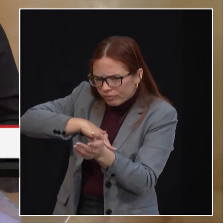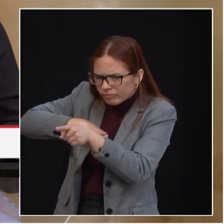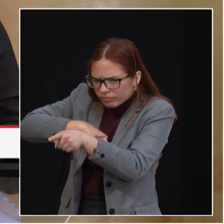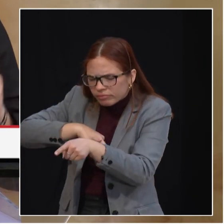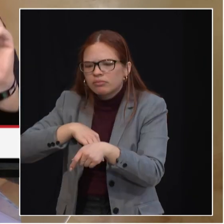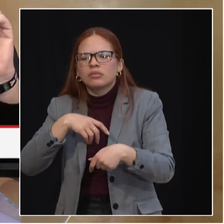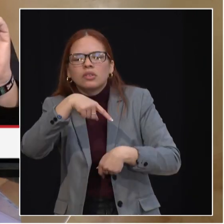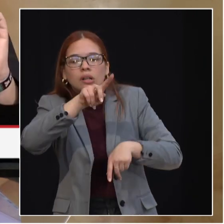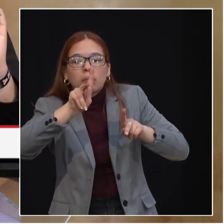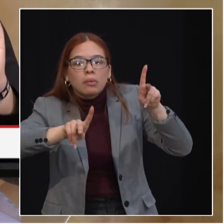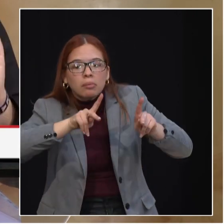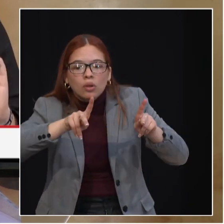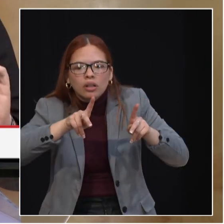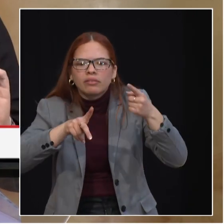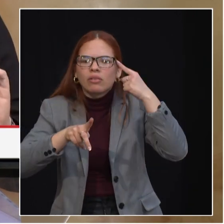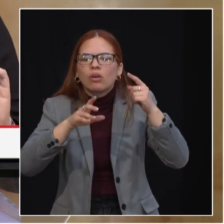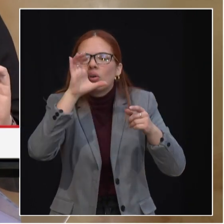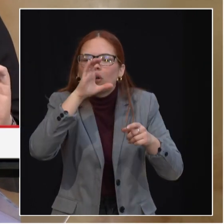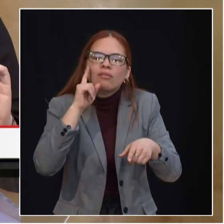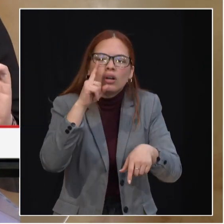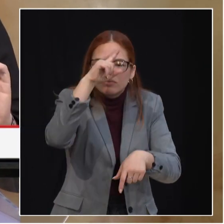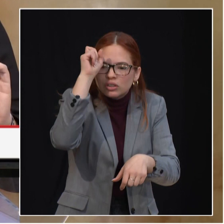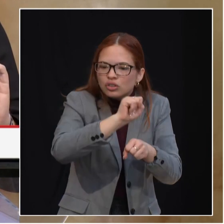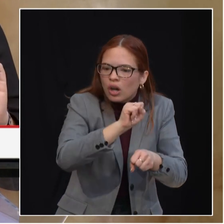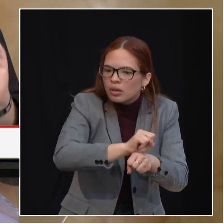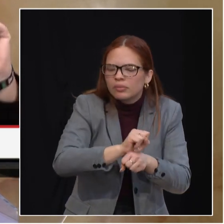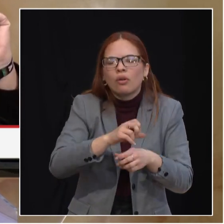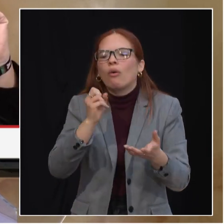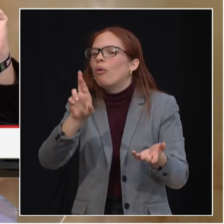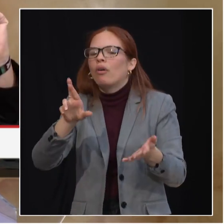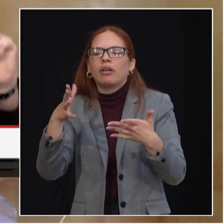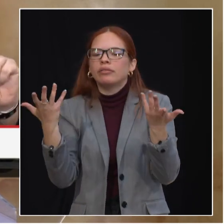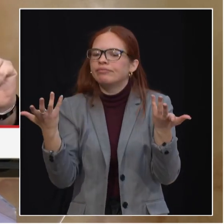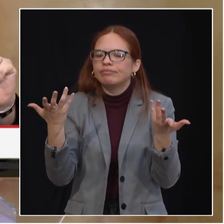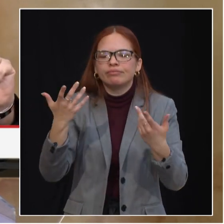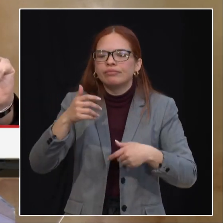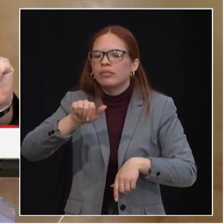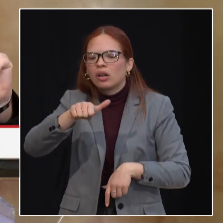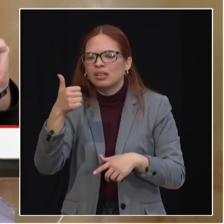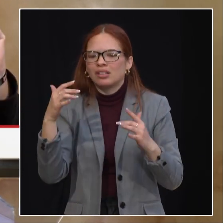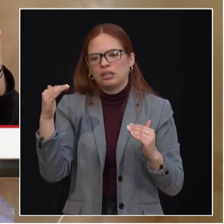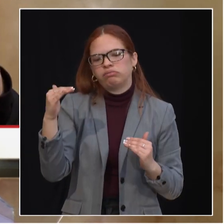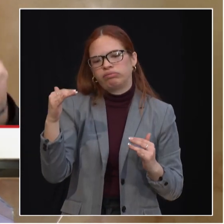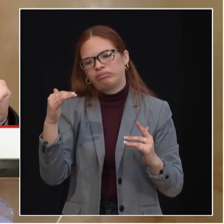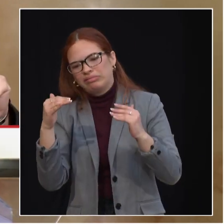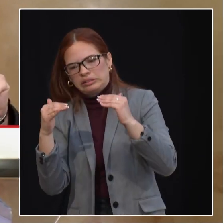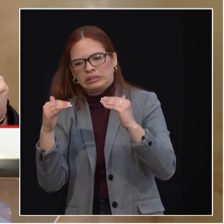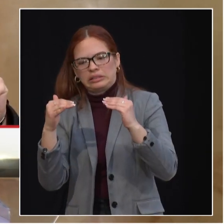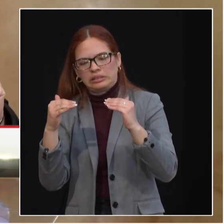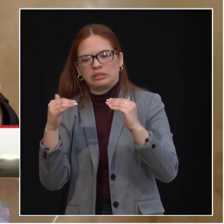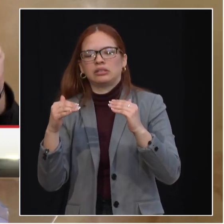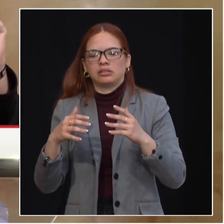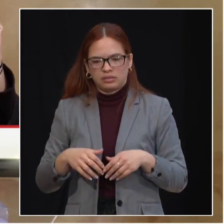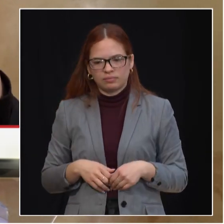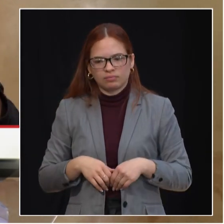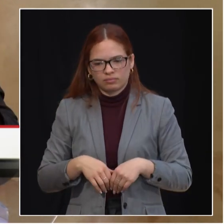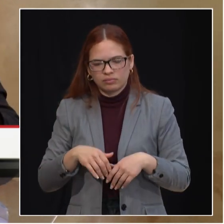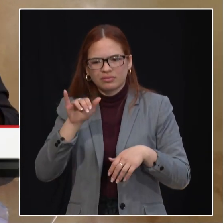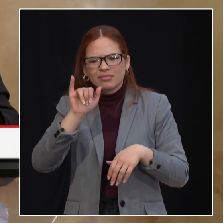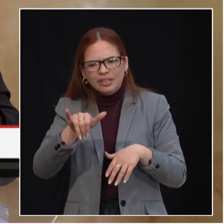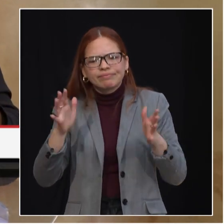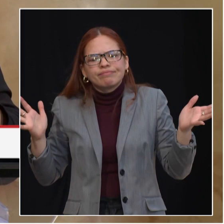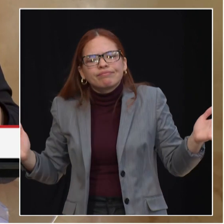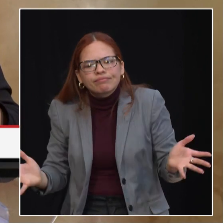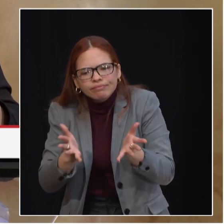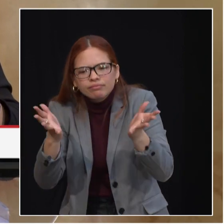summer jobs, but we close gaps, we flood the pipeline with talent, and we lower